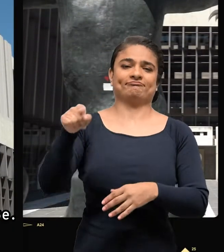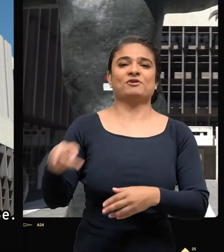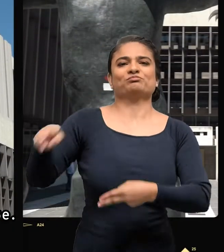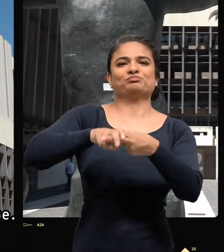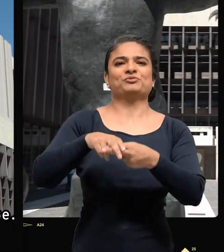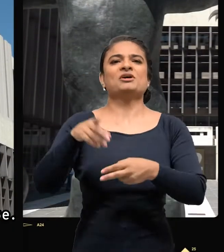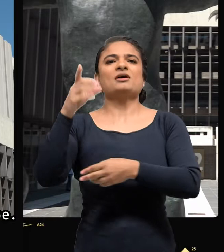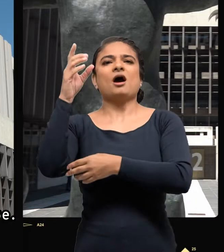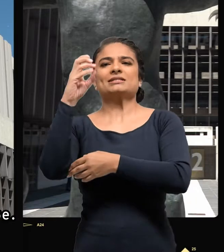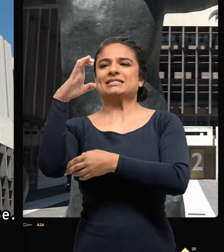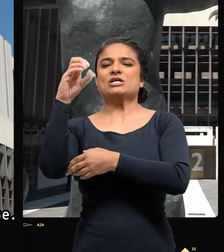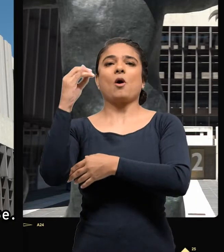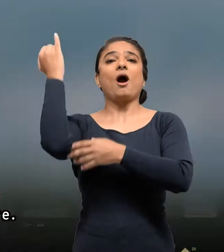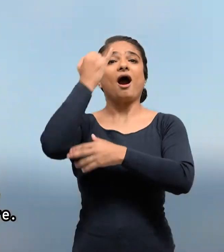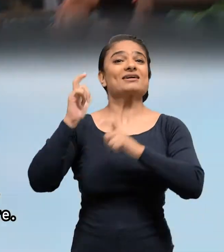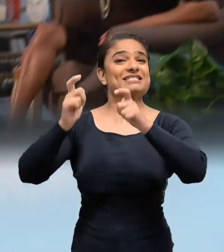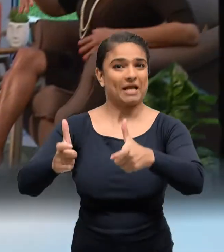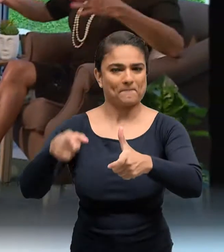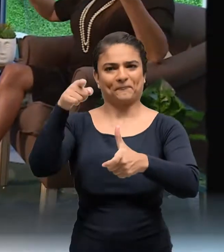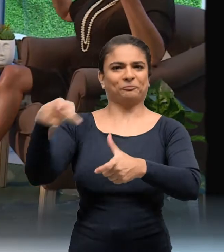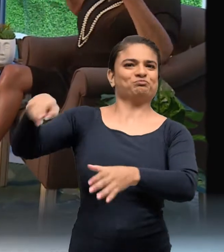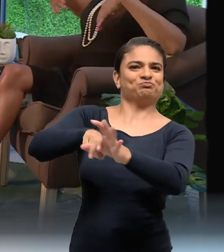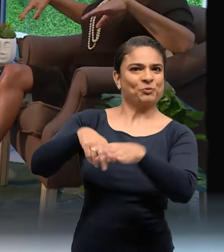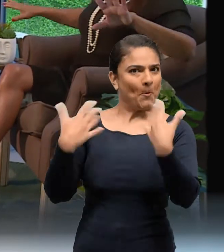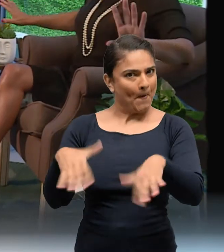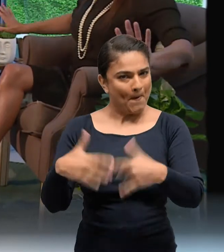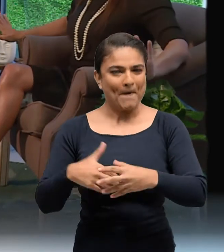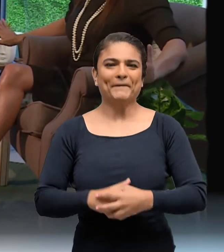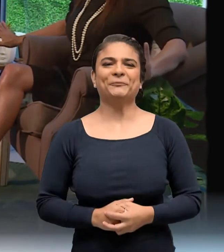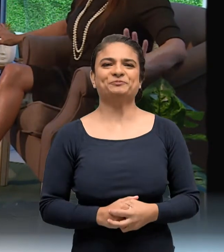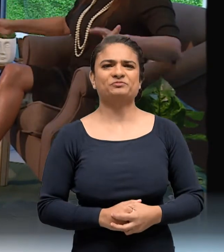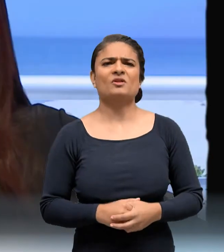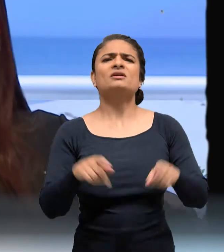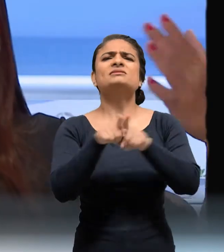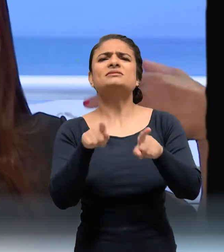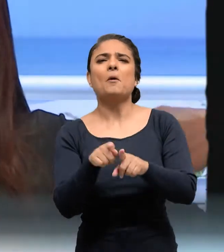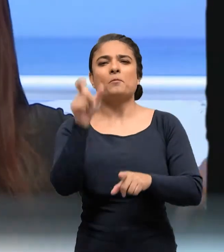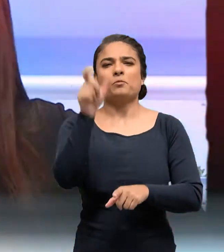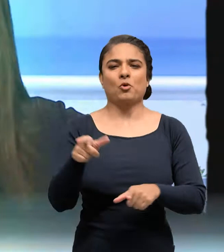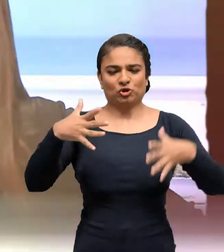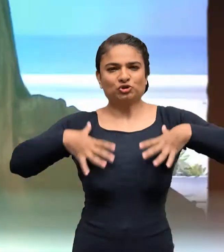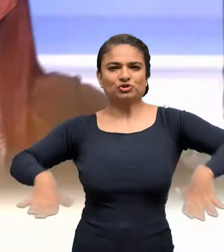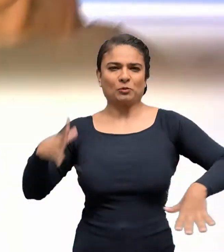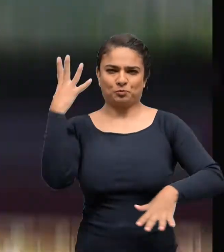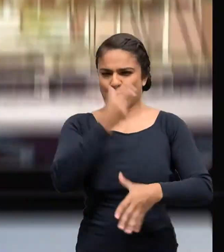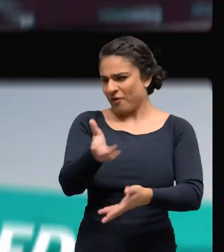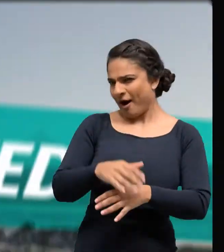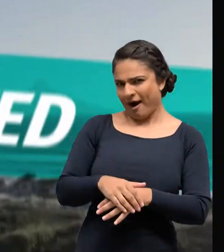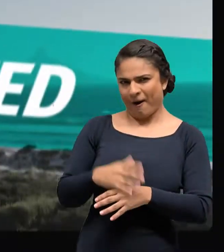experiences as CEO of the ArtsCape Theatre. You have your beautiful dress on. You are a diva.